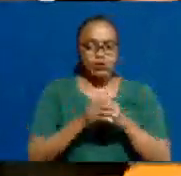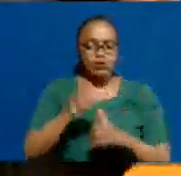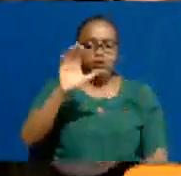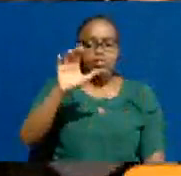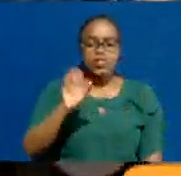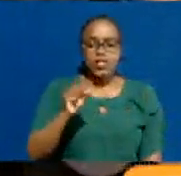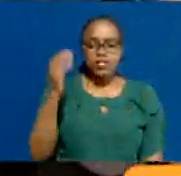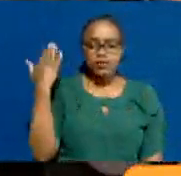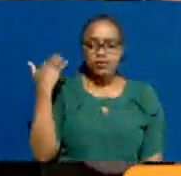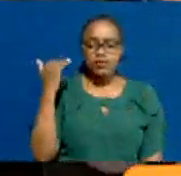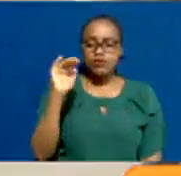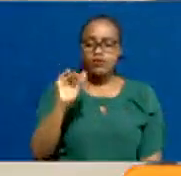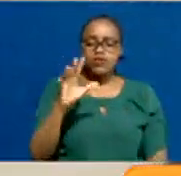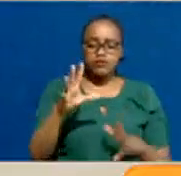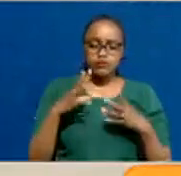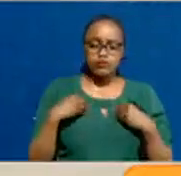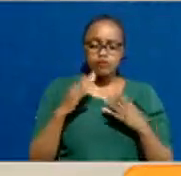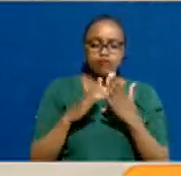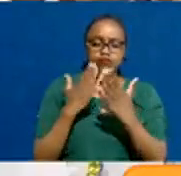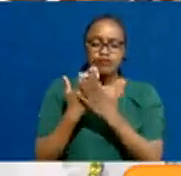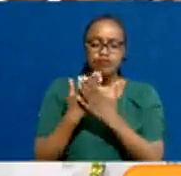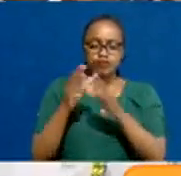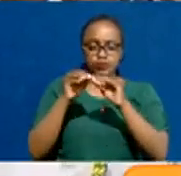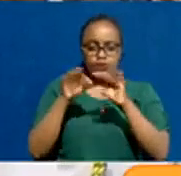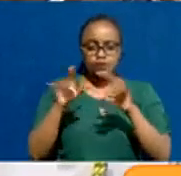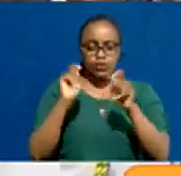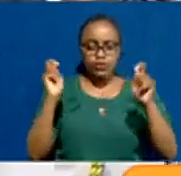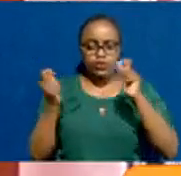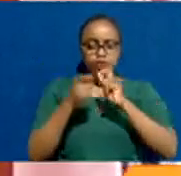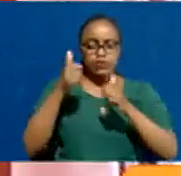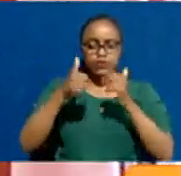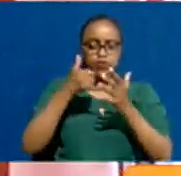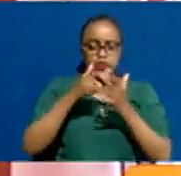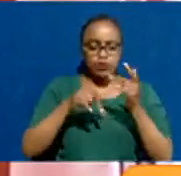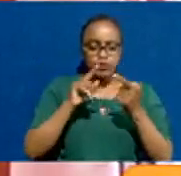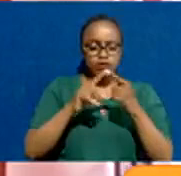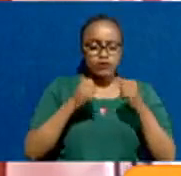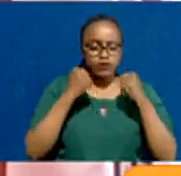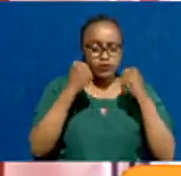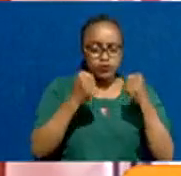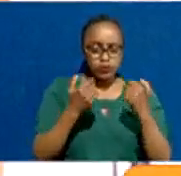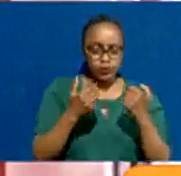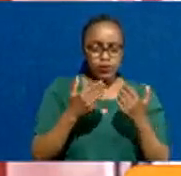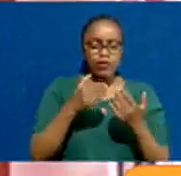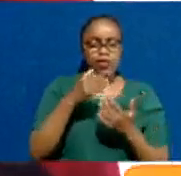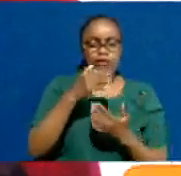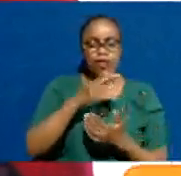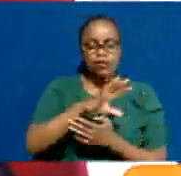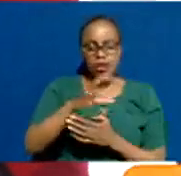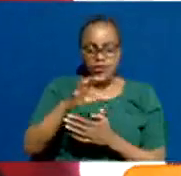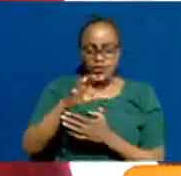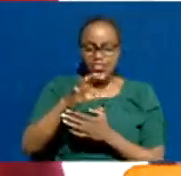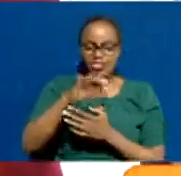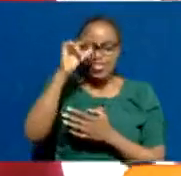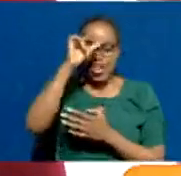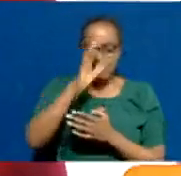CS has called for adoption of proposed devolution reforms, which include strengthening of the Council of Governors Secretariat